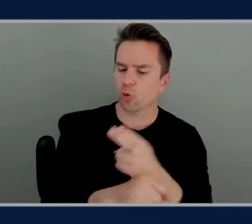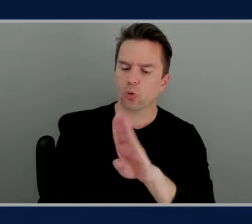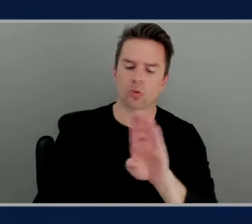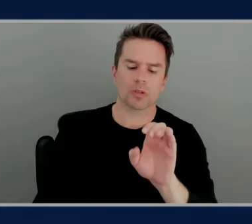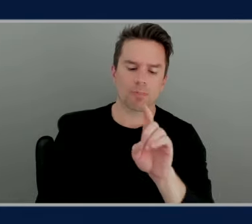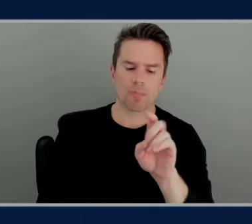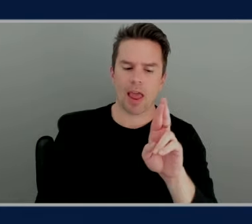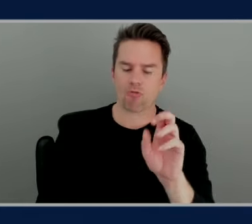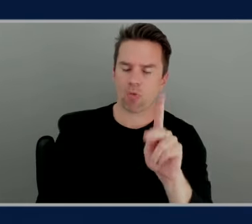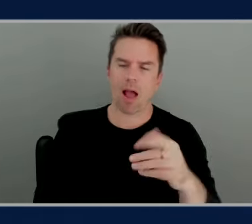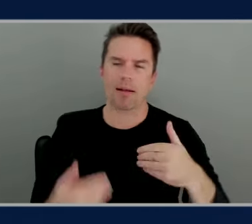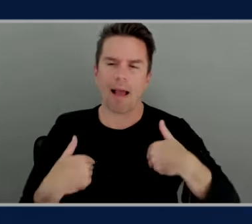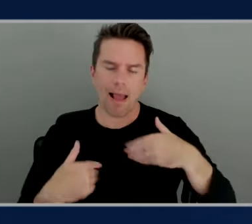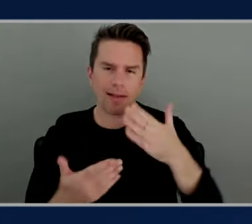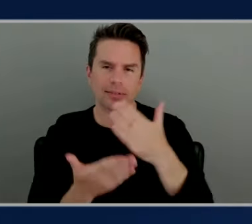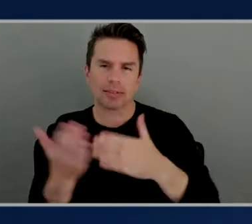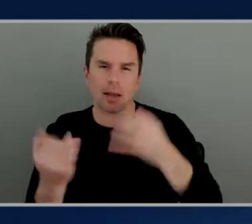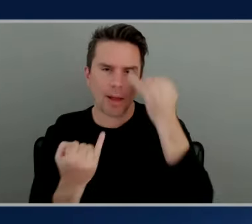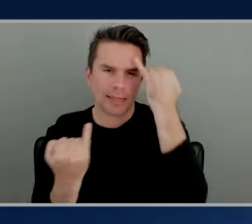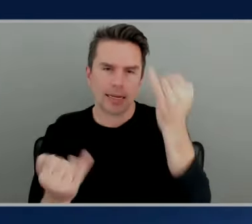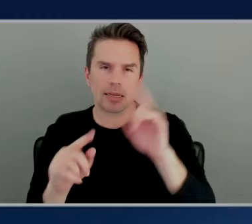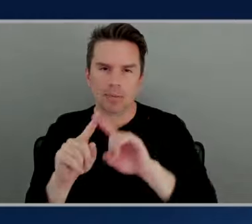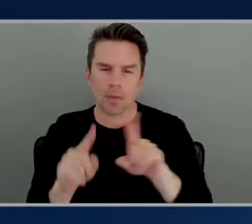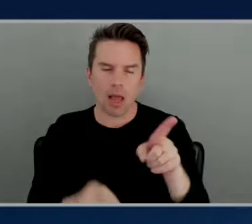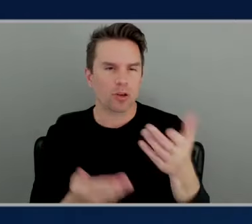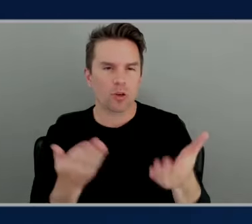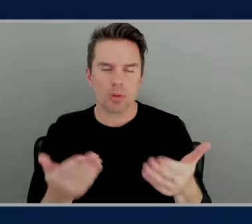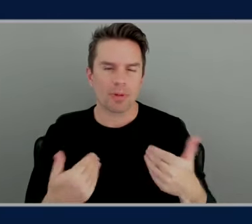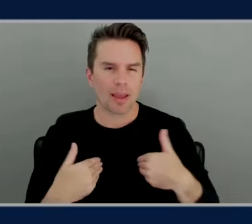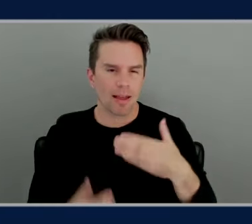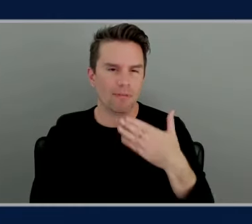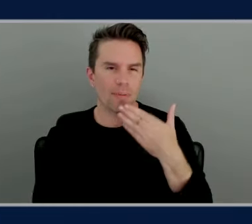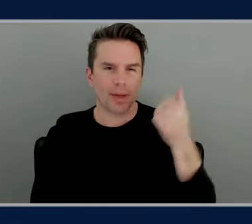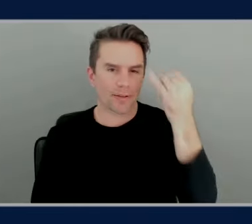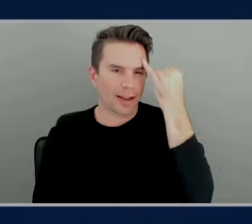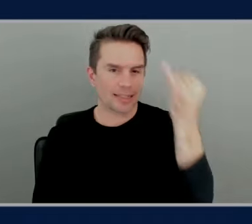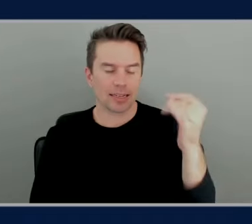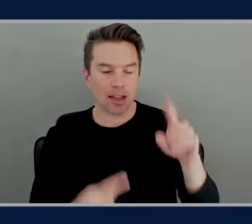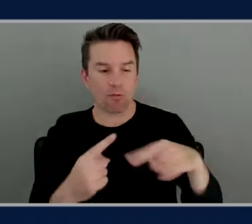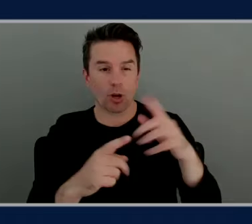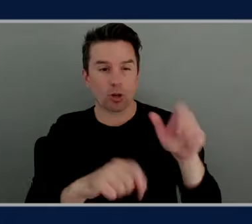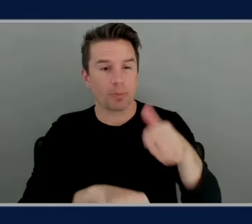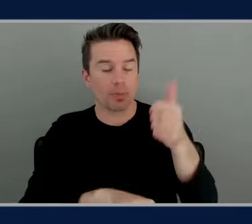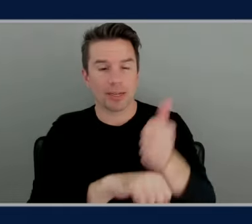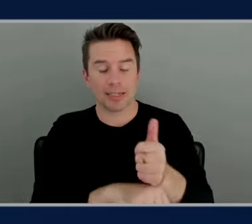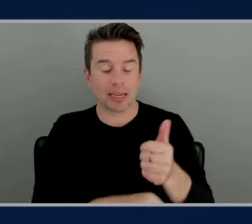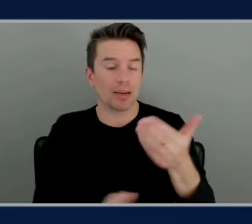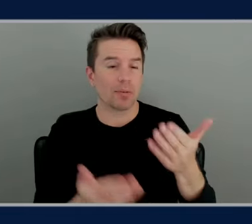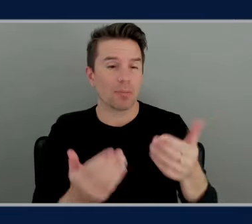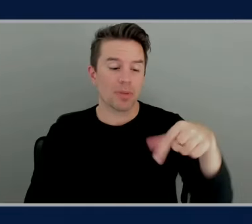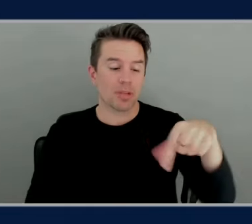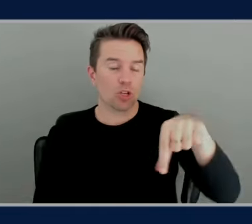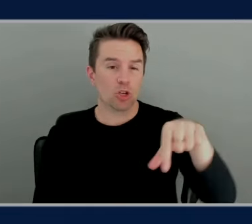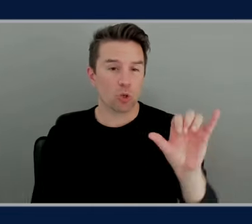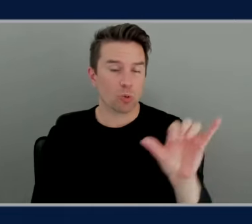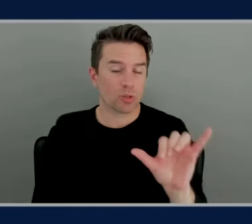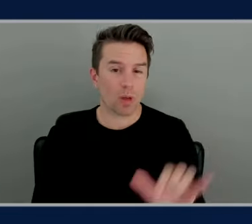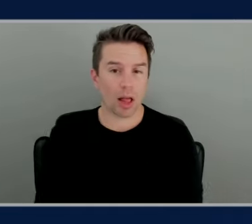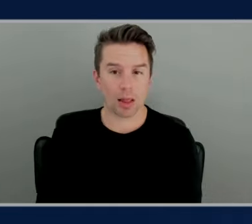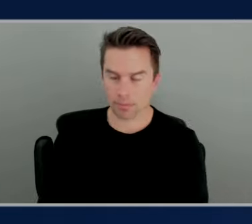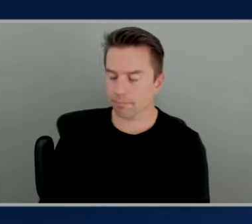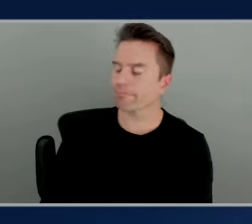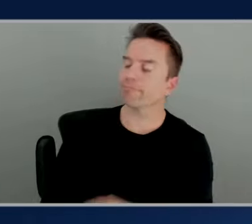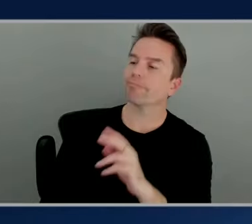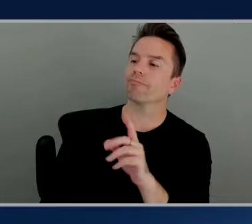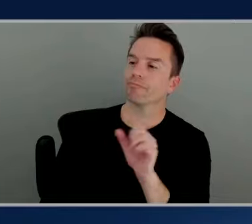but I would assume that you have better ideas of where you're implementing it, maybe even Q2. Yeah. So I personally have been doing